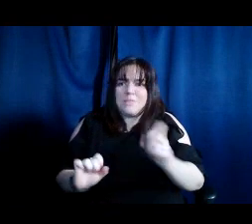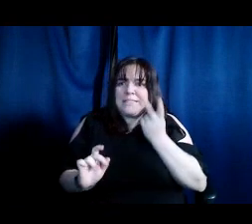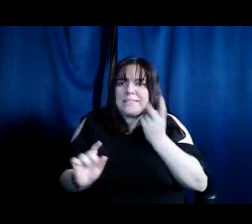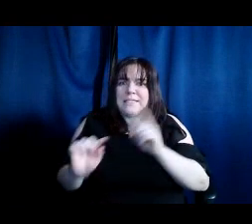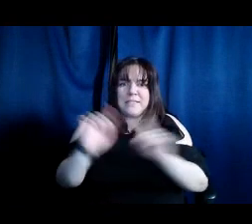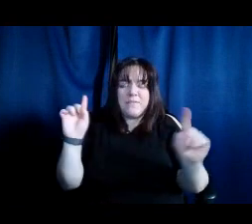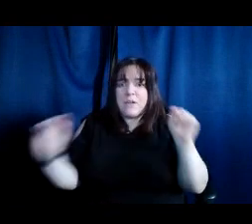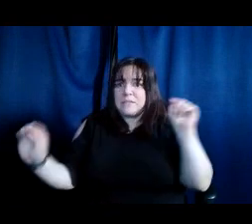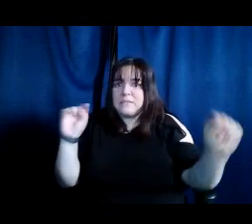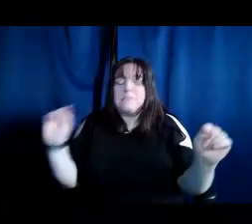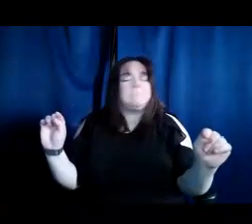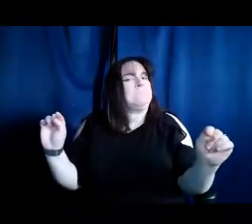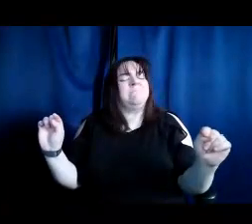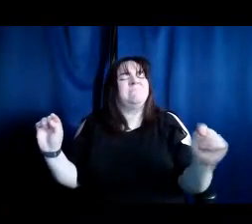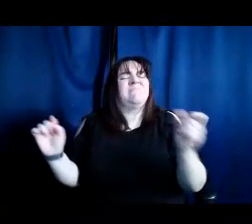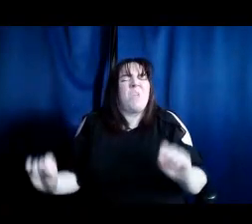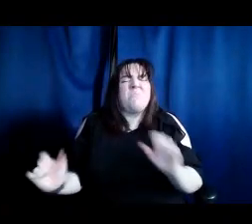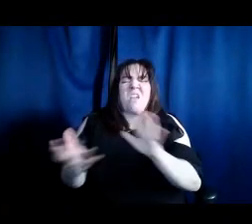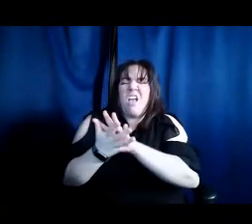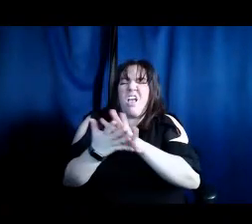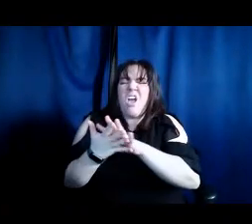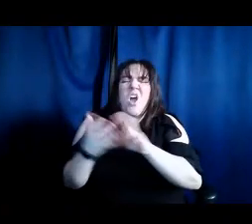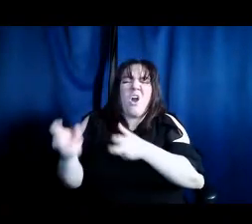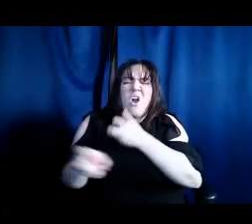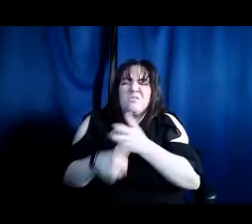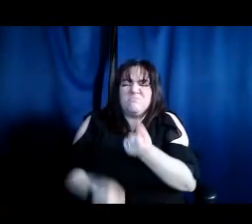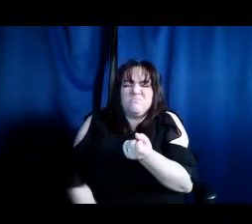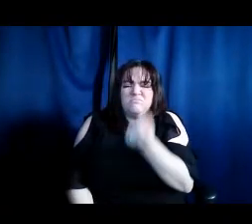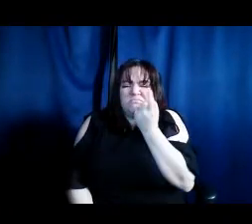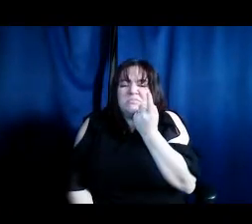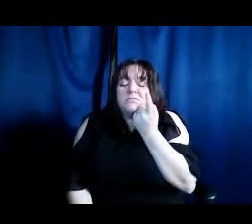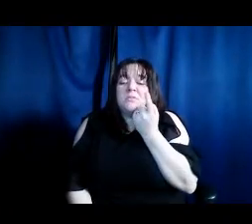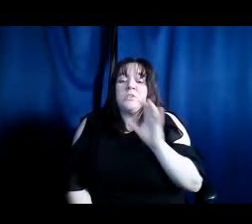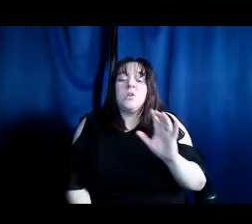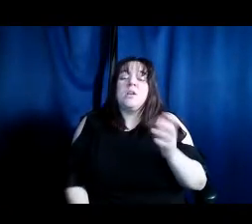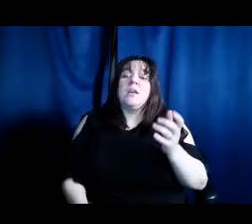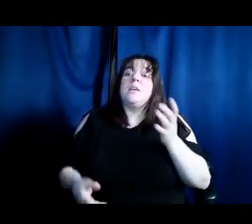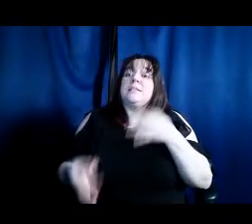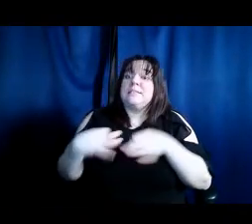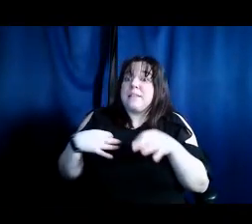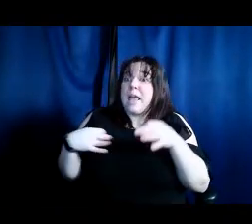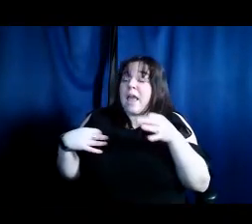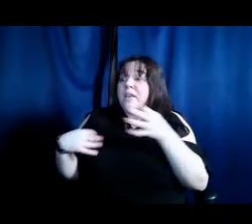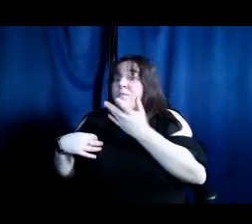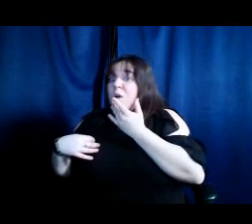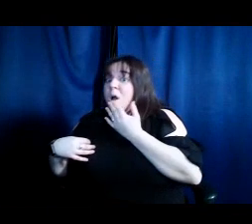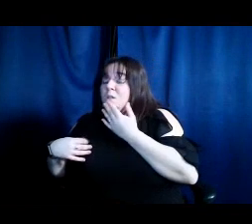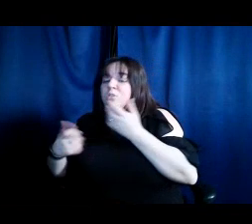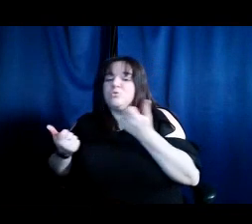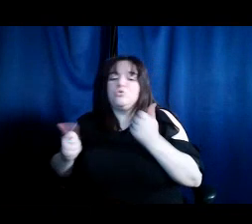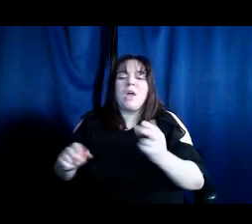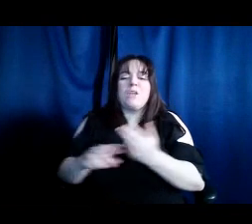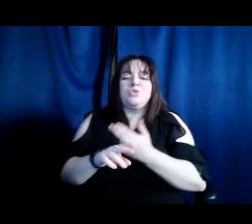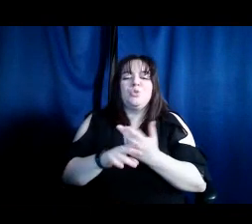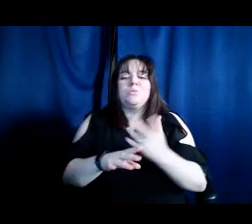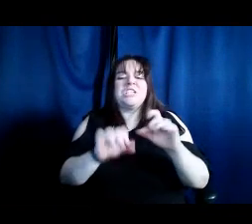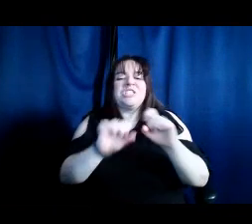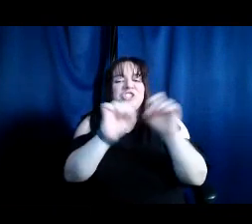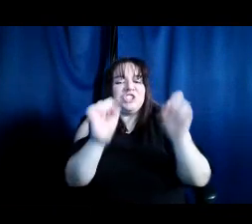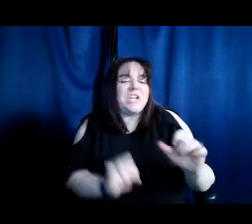attributes such as shapes, icons, text, contrast, and spacing to convey